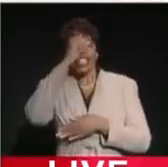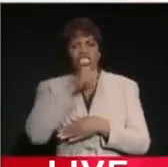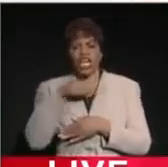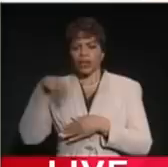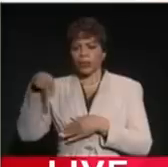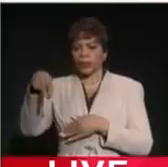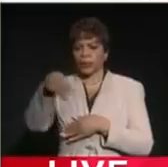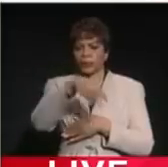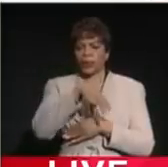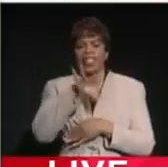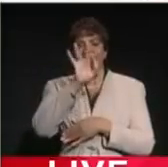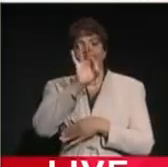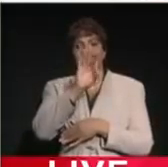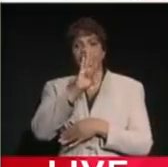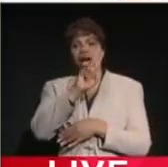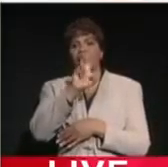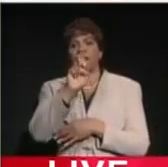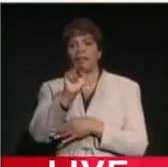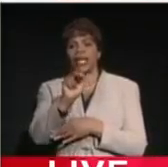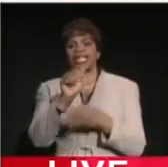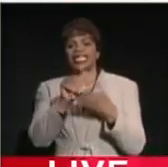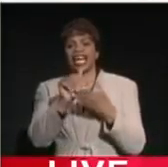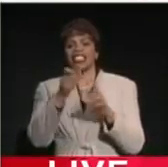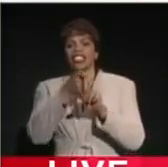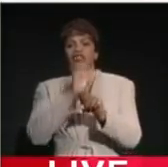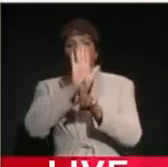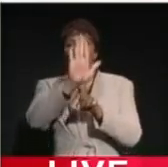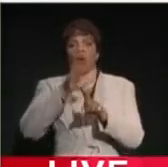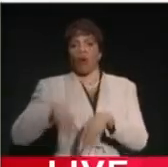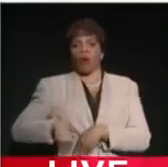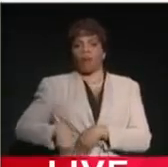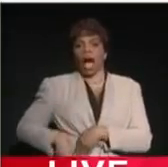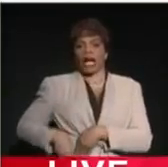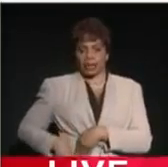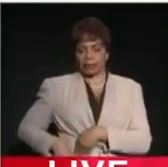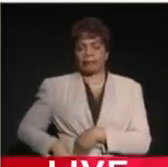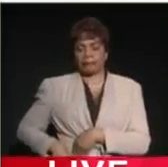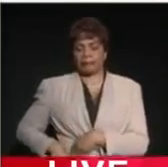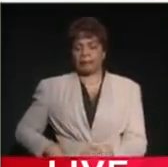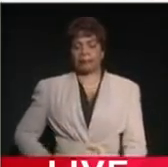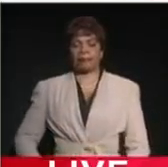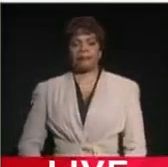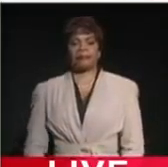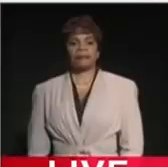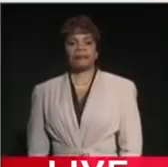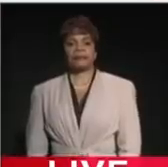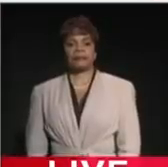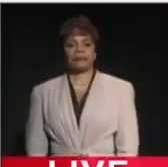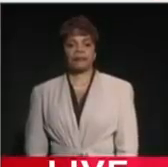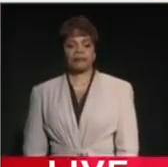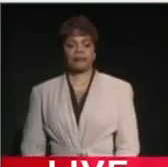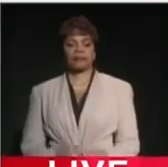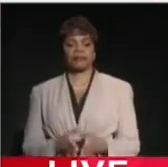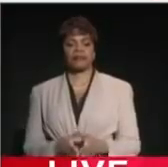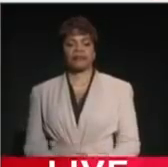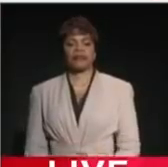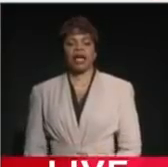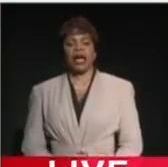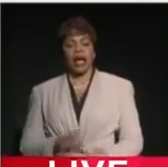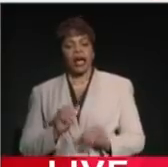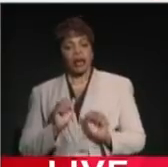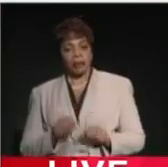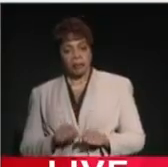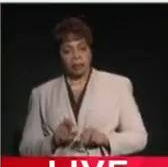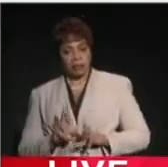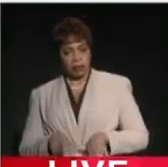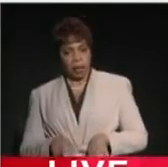That $9 billion is coming from your back pocket. May I answer that? Yes, ma'am. May I answer that, or?